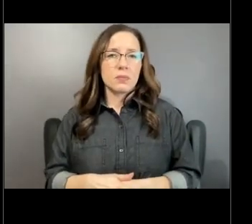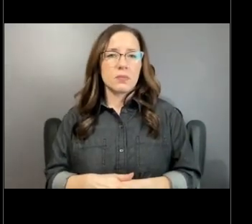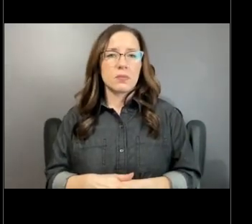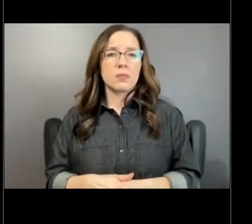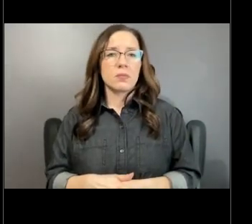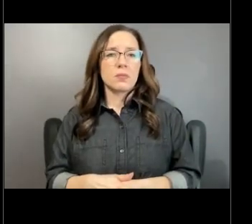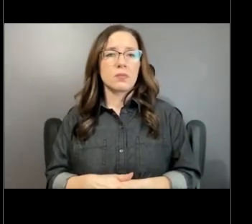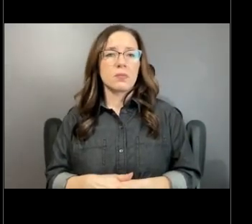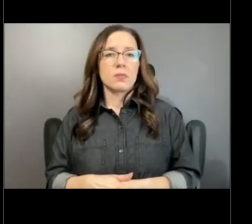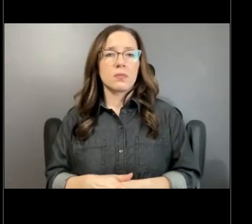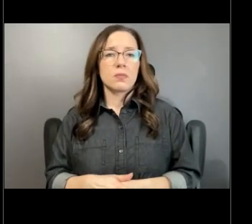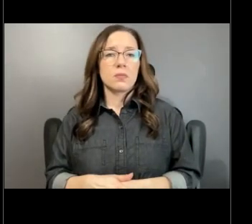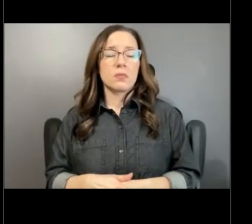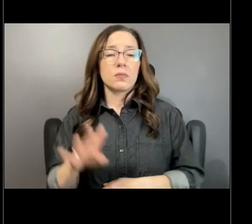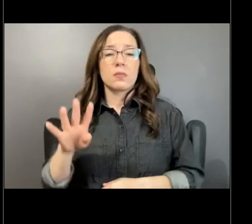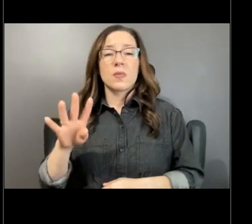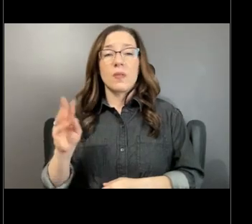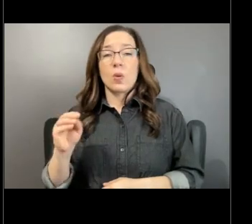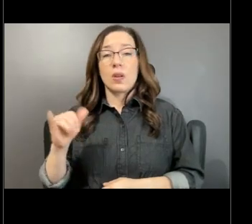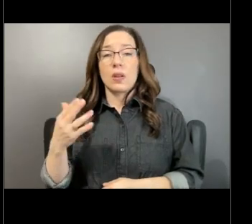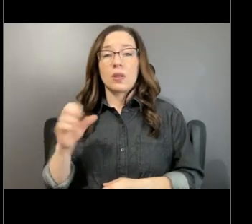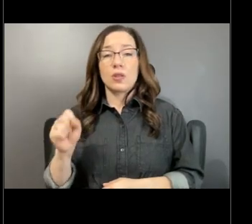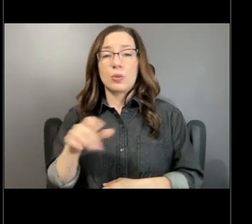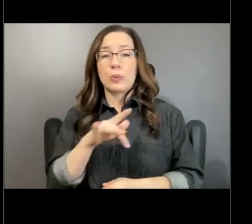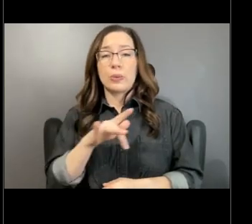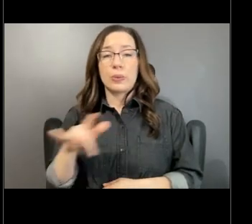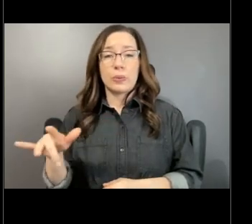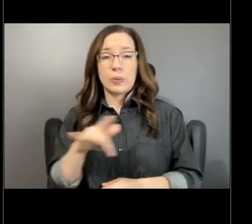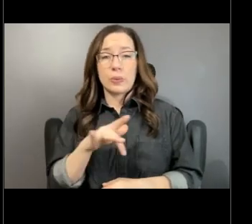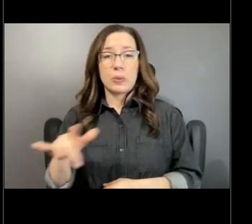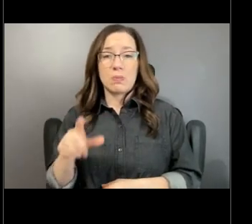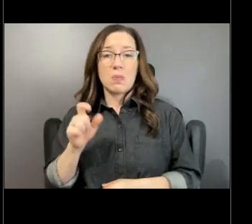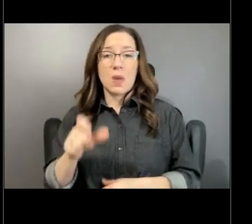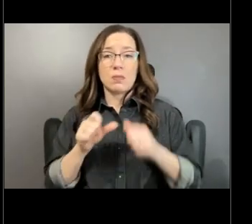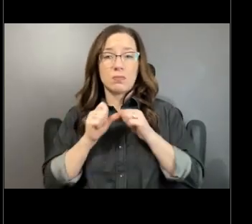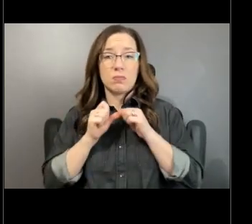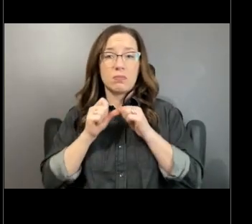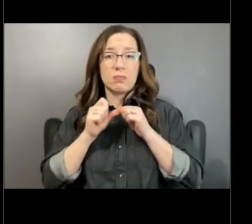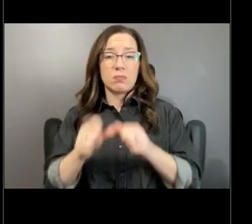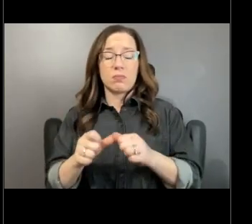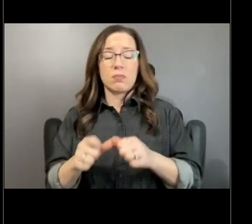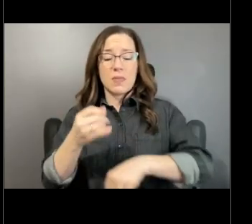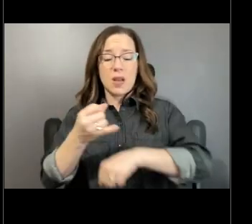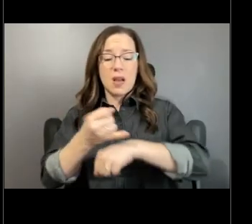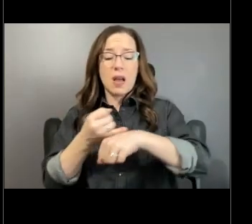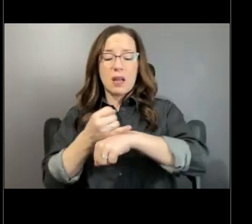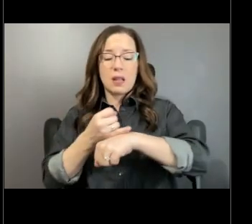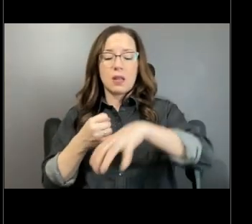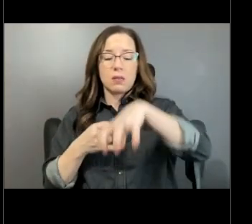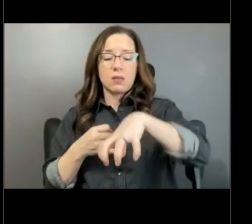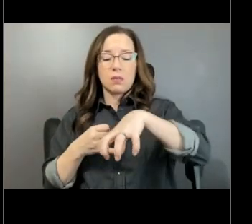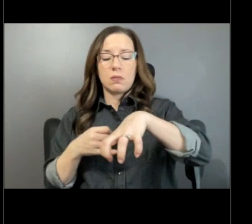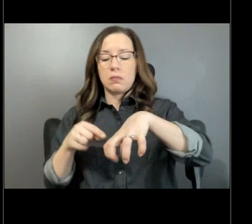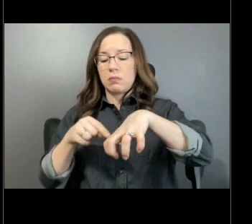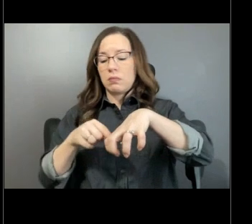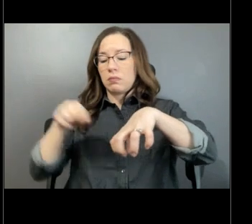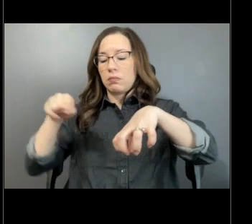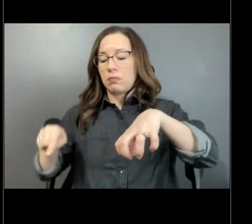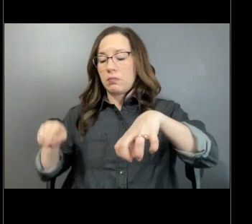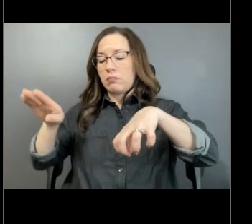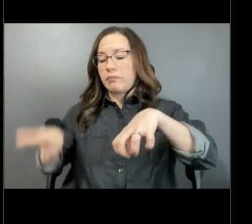A 40-inch clearance must be maintained between the face of an island and